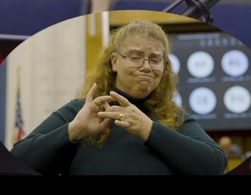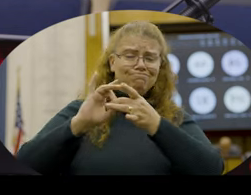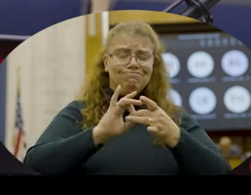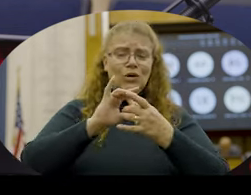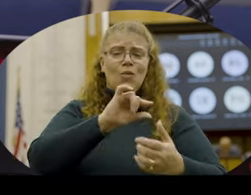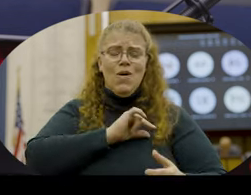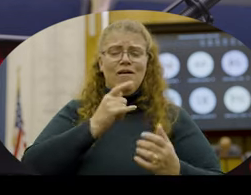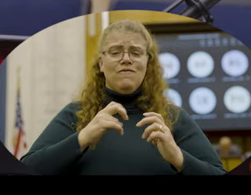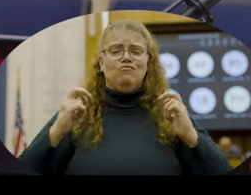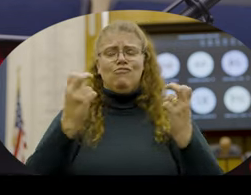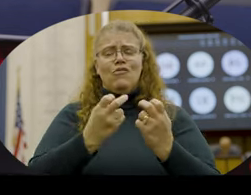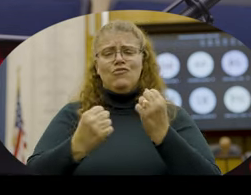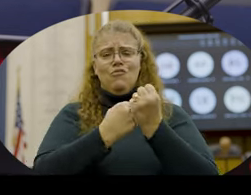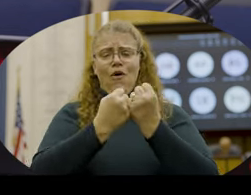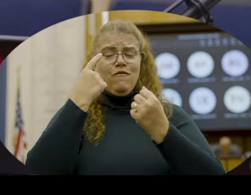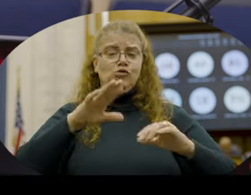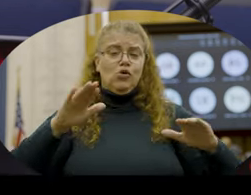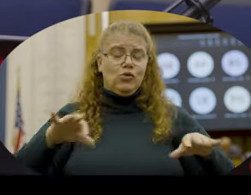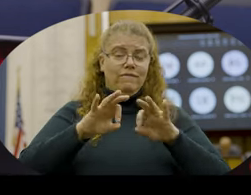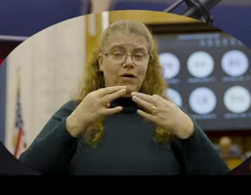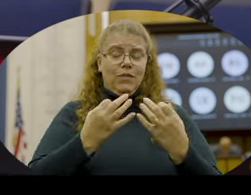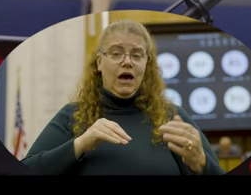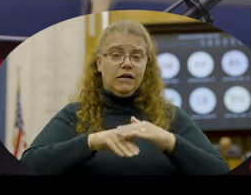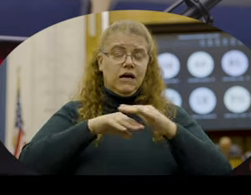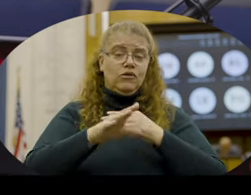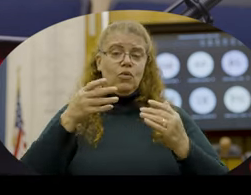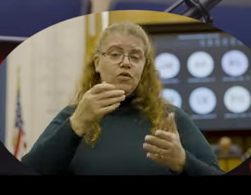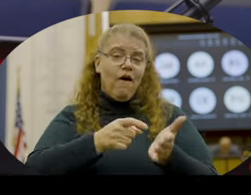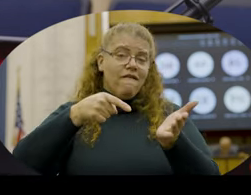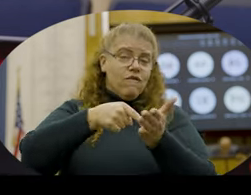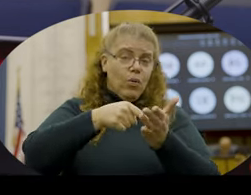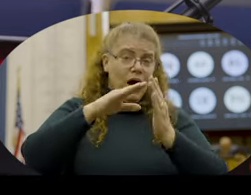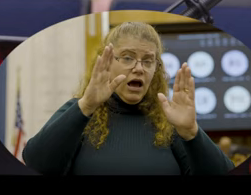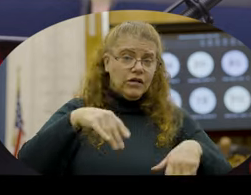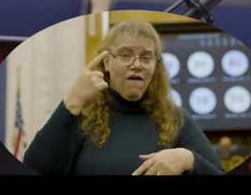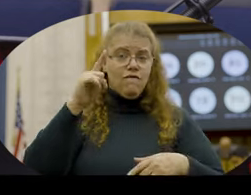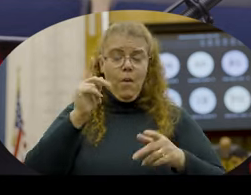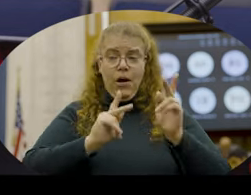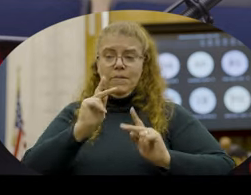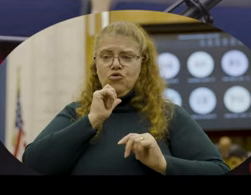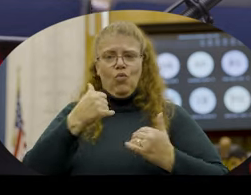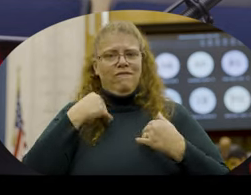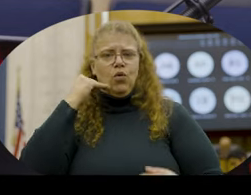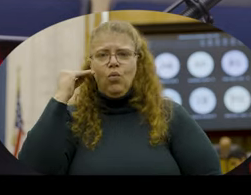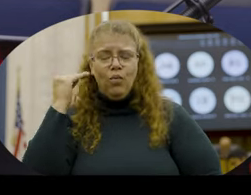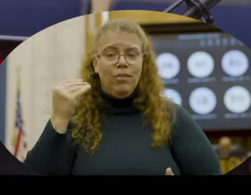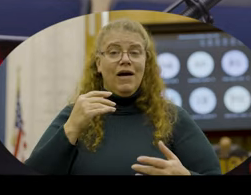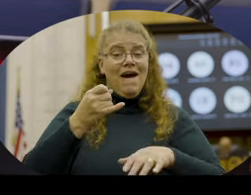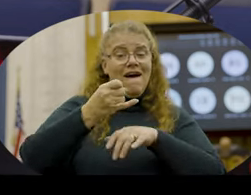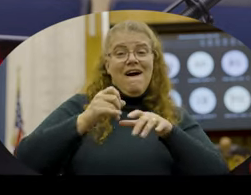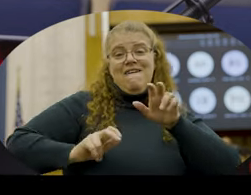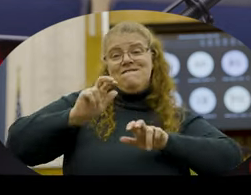our children and families. Access to affordable housing and support for our unhoused population. Investments